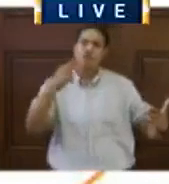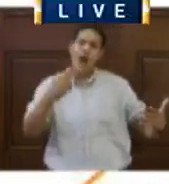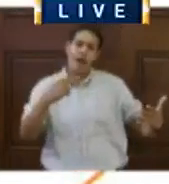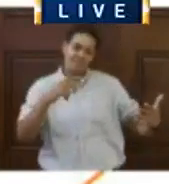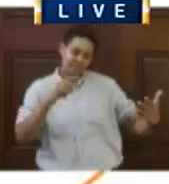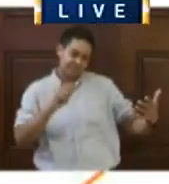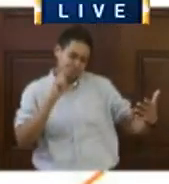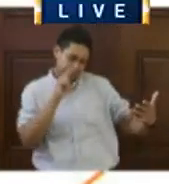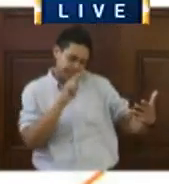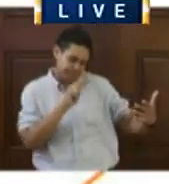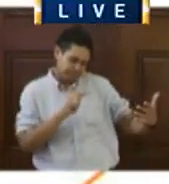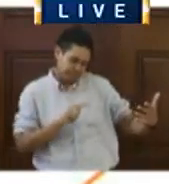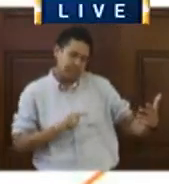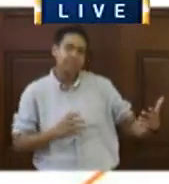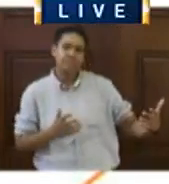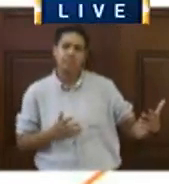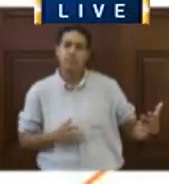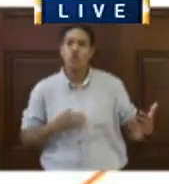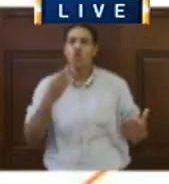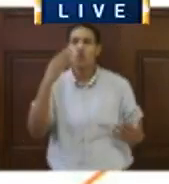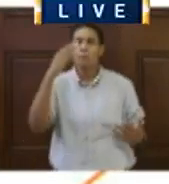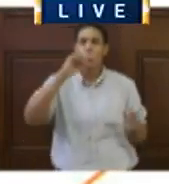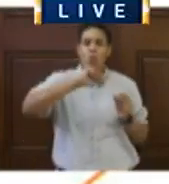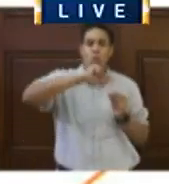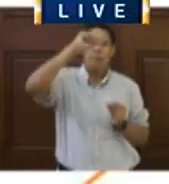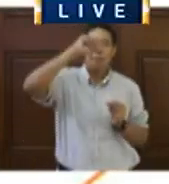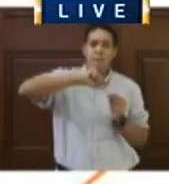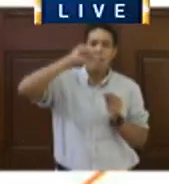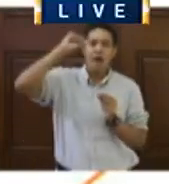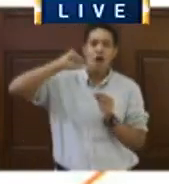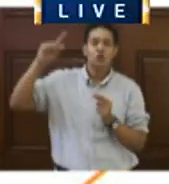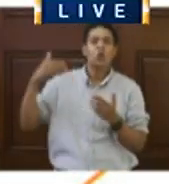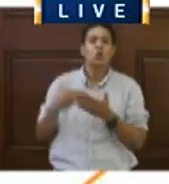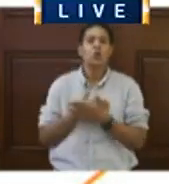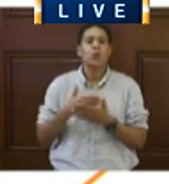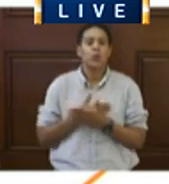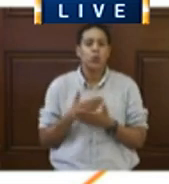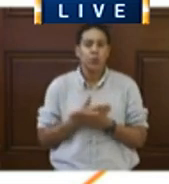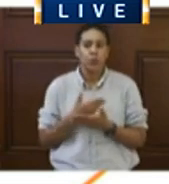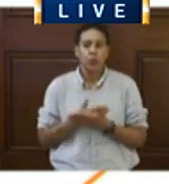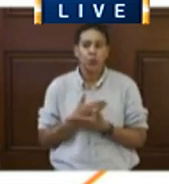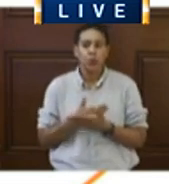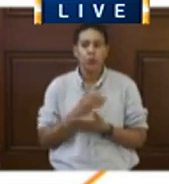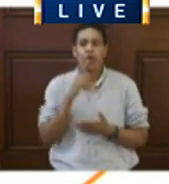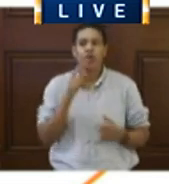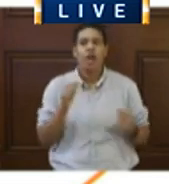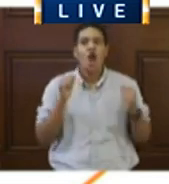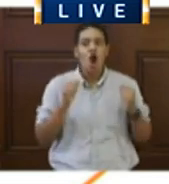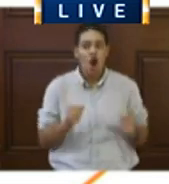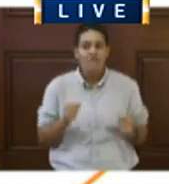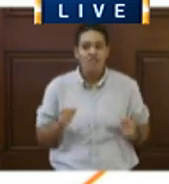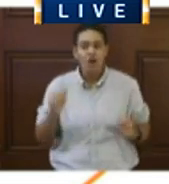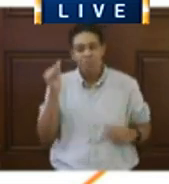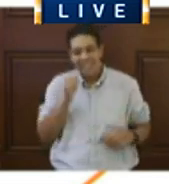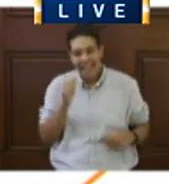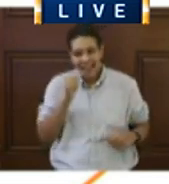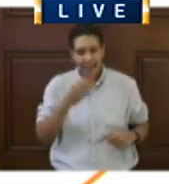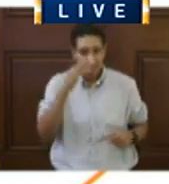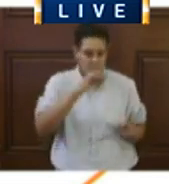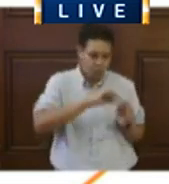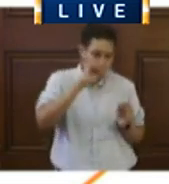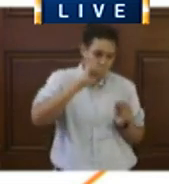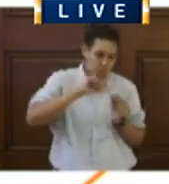the blue bars show the new cases as they are confirmed on a daily basis,